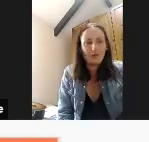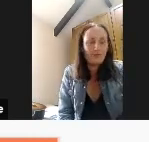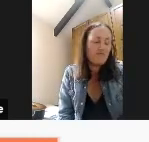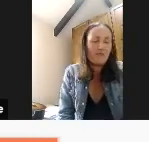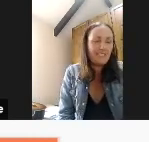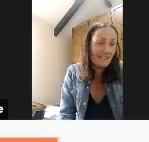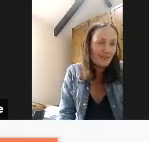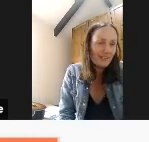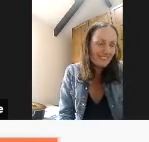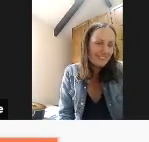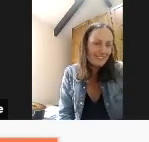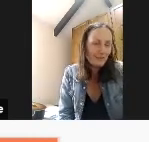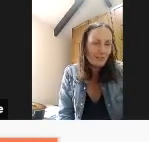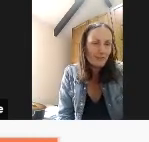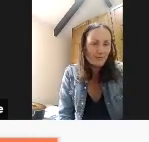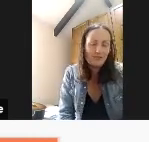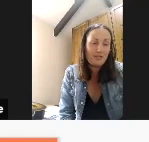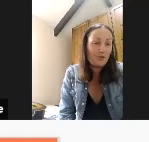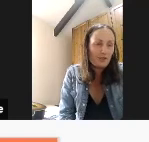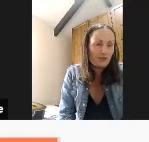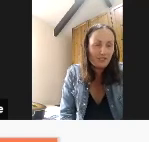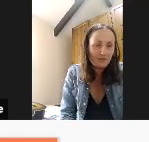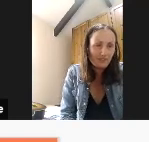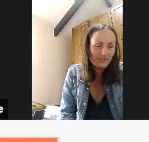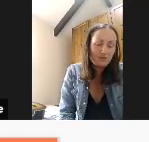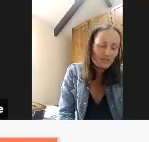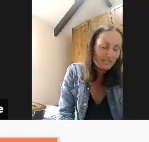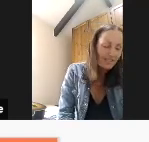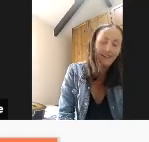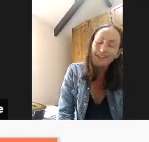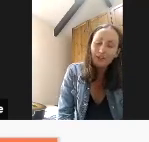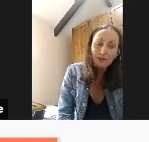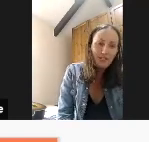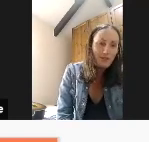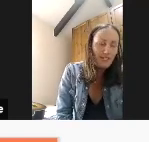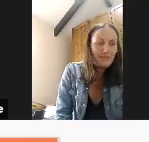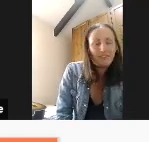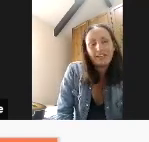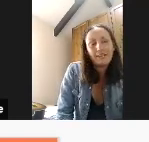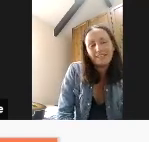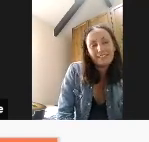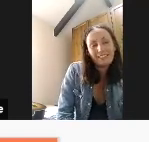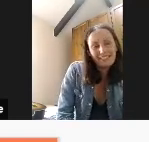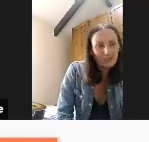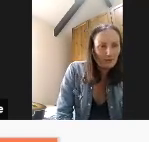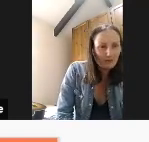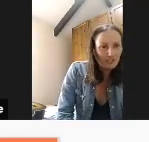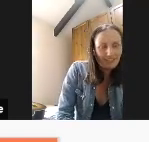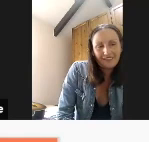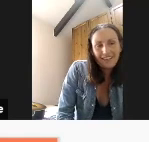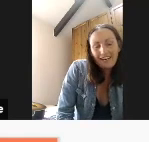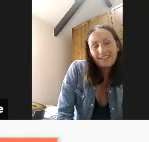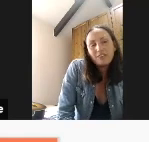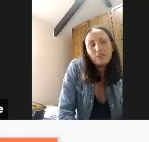a few months ahead of us in software development. So we joined resources and joined in with them to try and make this an international